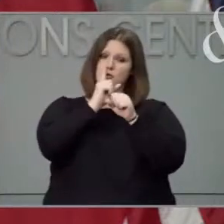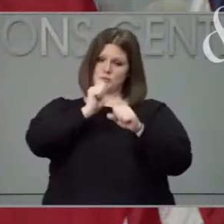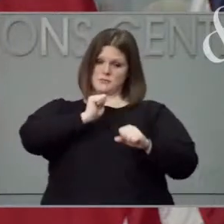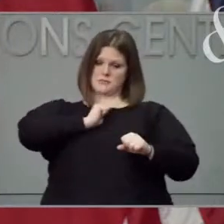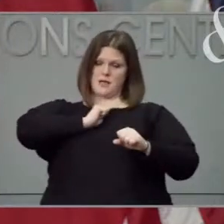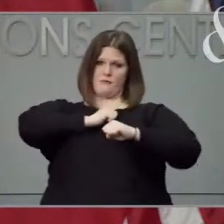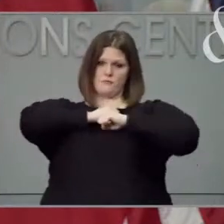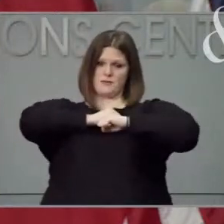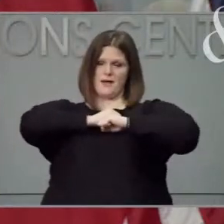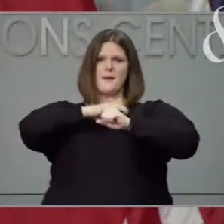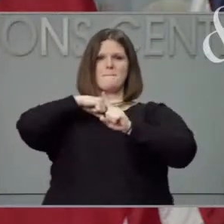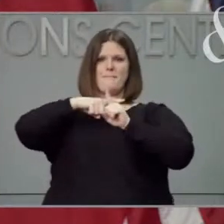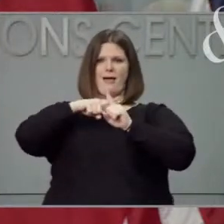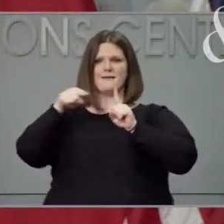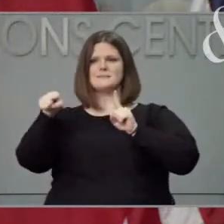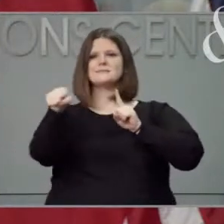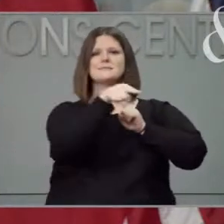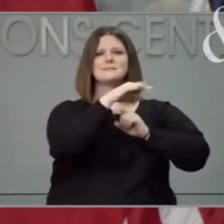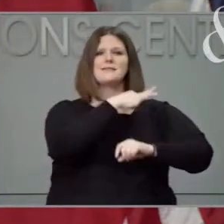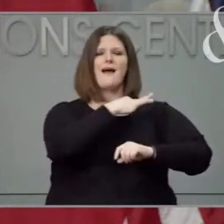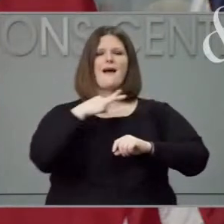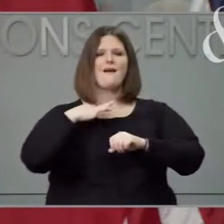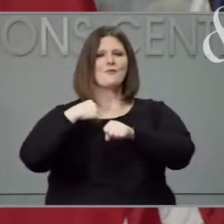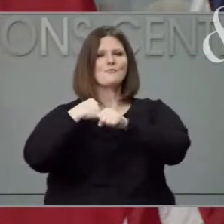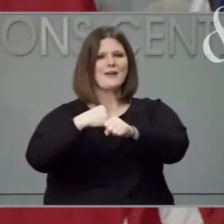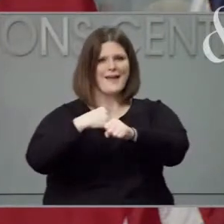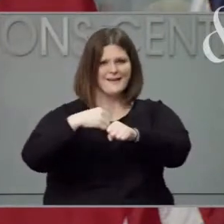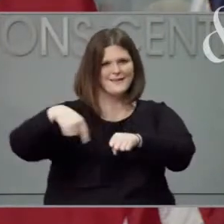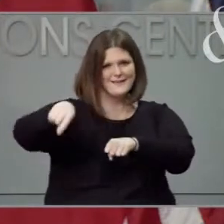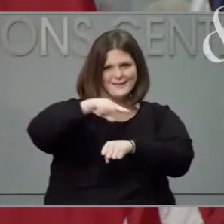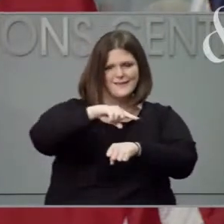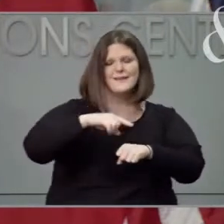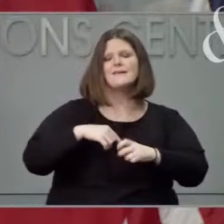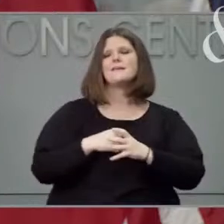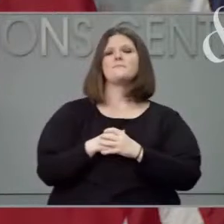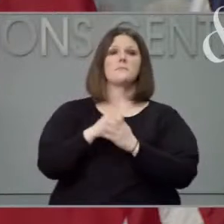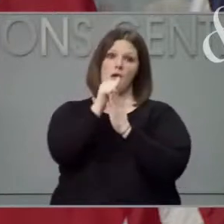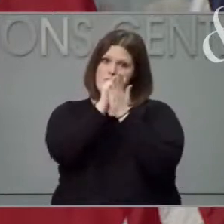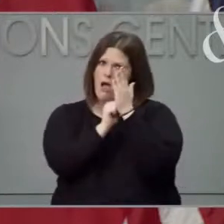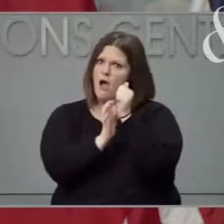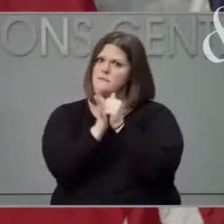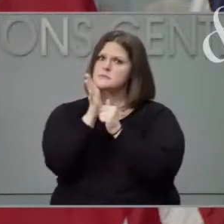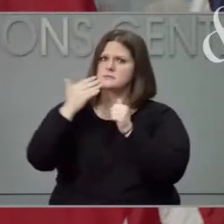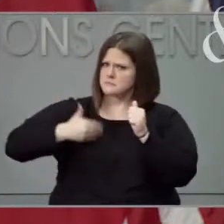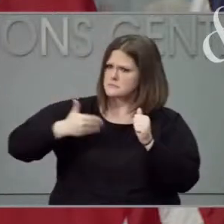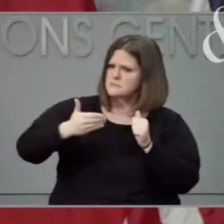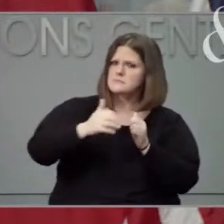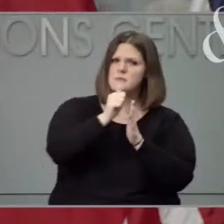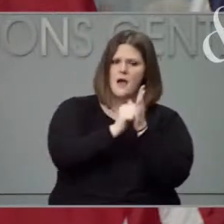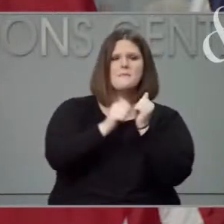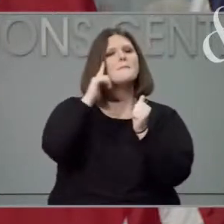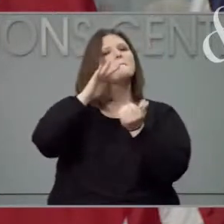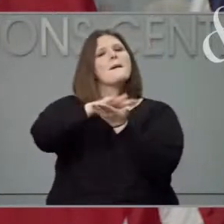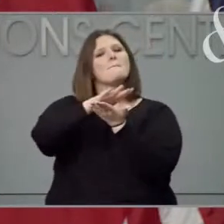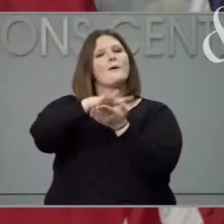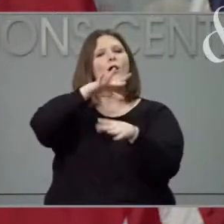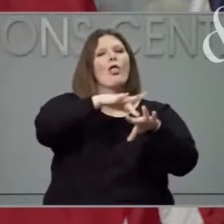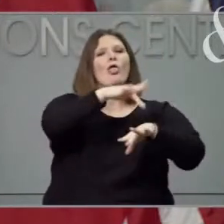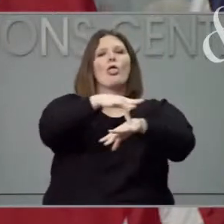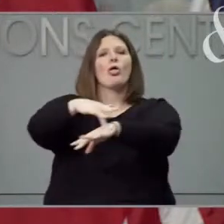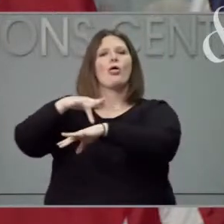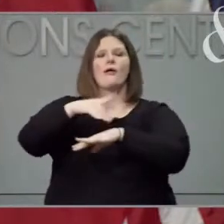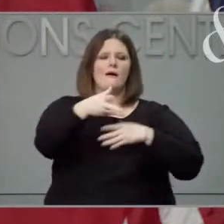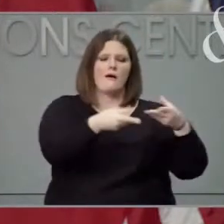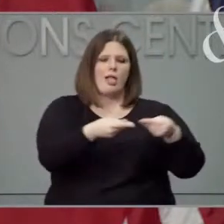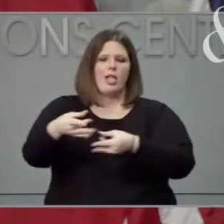themselves are protected, as well as the staff members. So they've been wearing gloves quite often as they handle these documents.